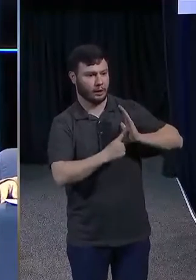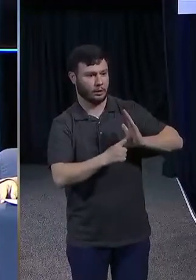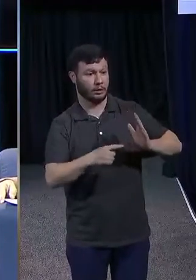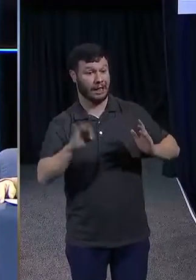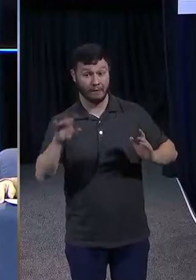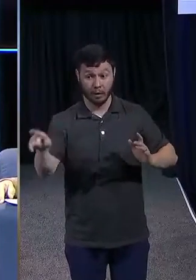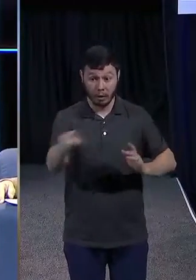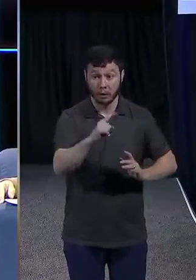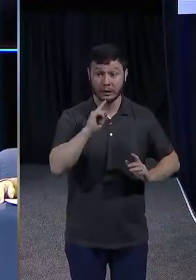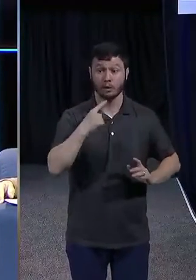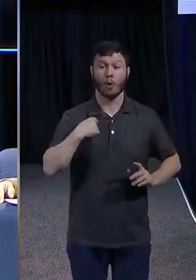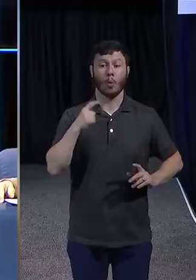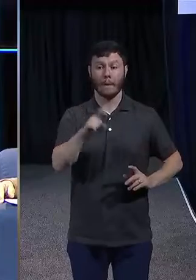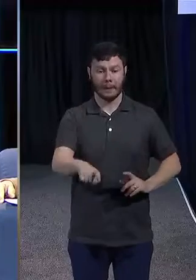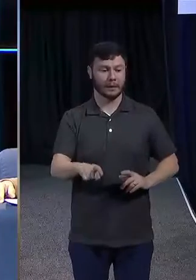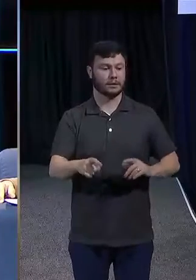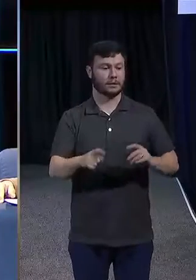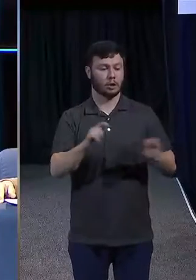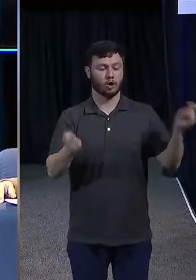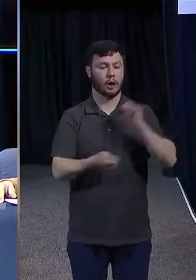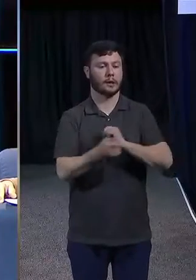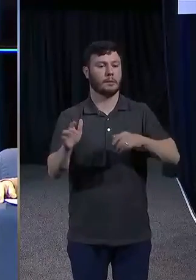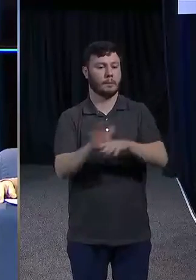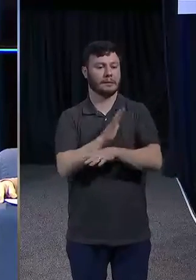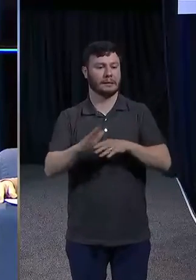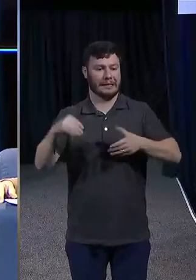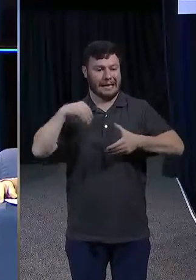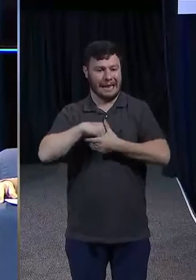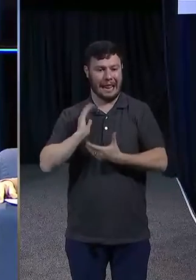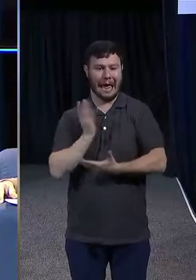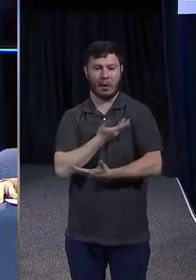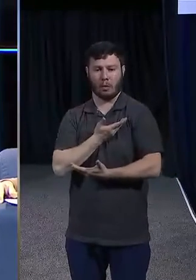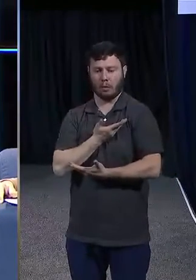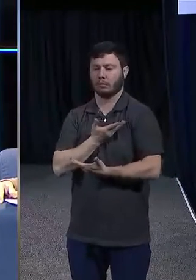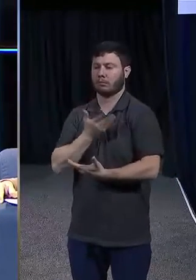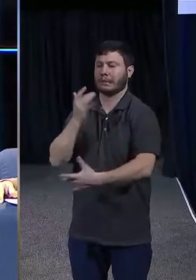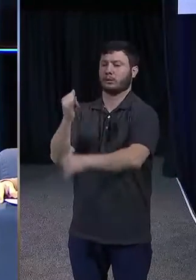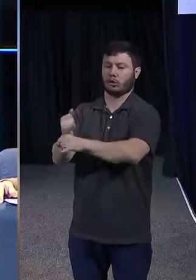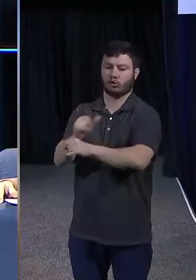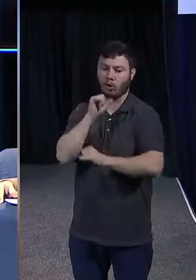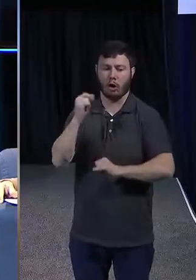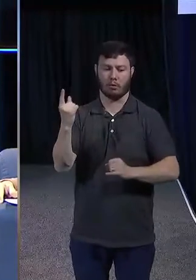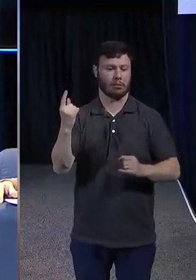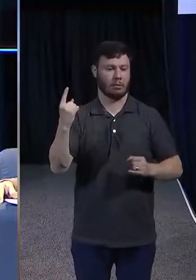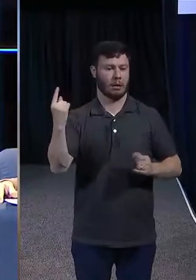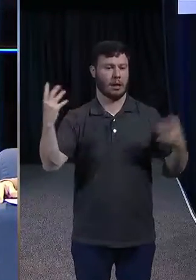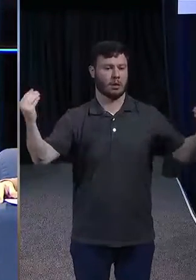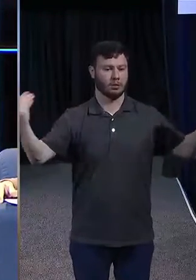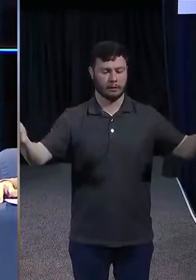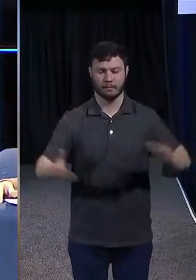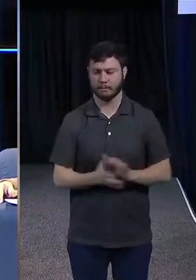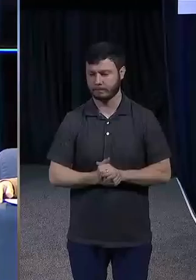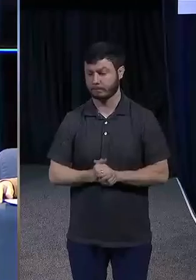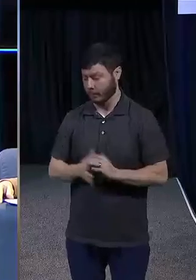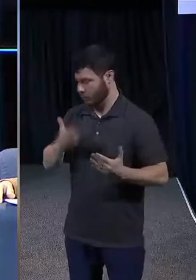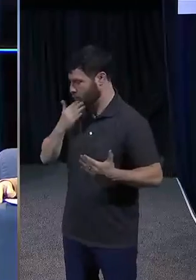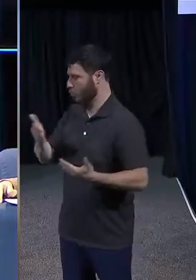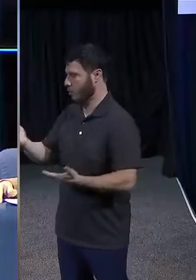do business very differently inside of our institutions, not just outside of them. Absolutely.